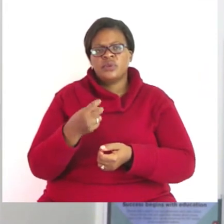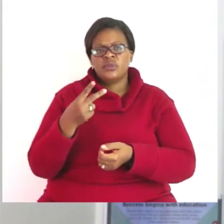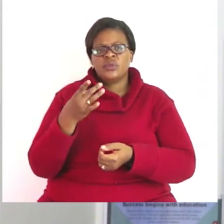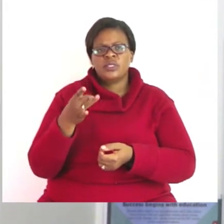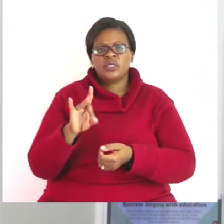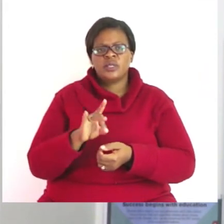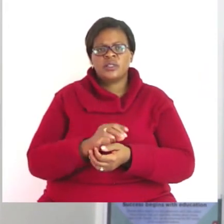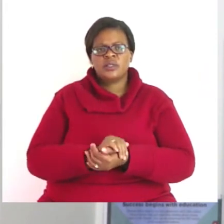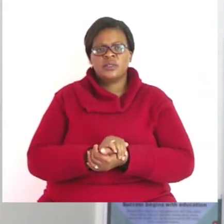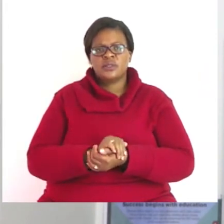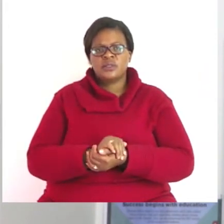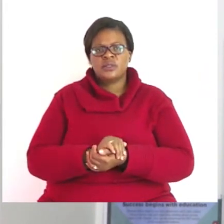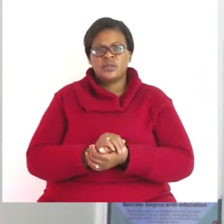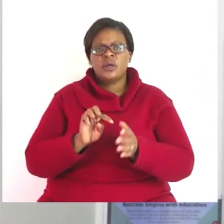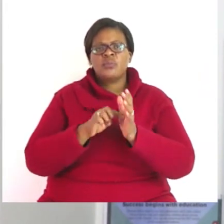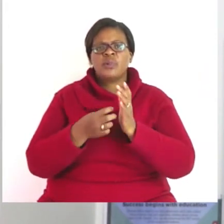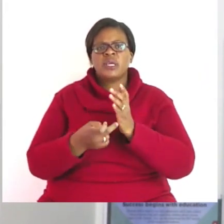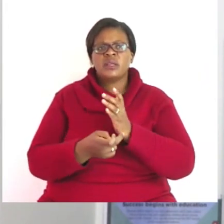28. It means